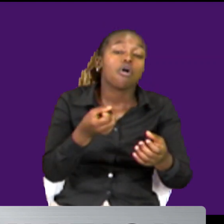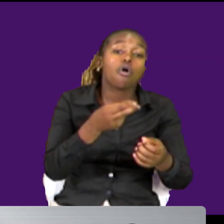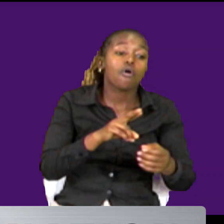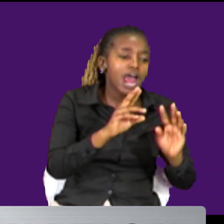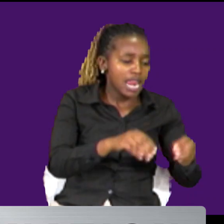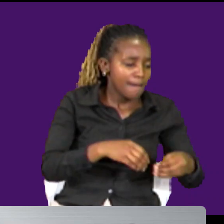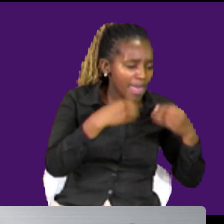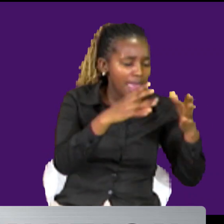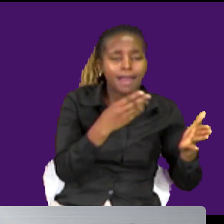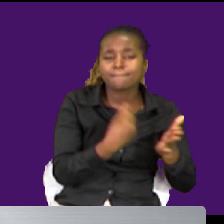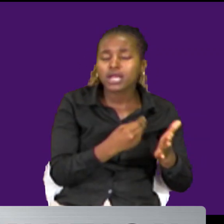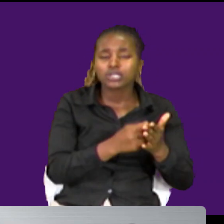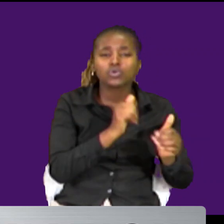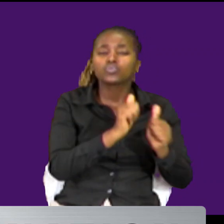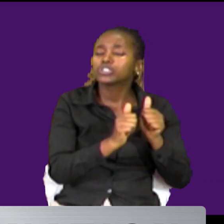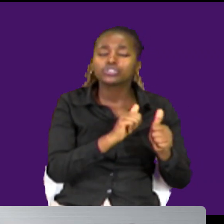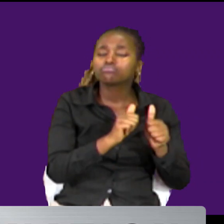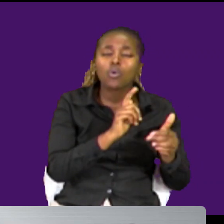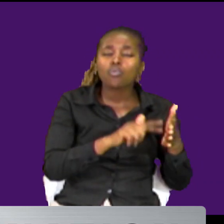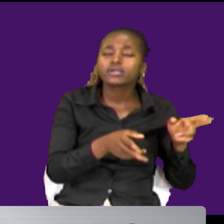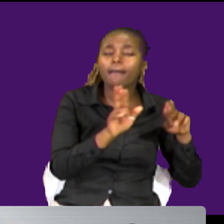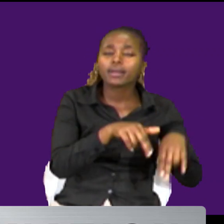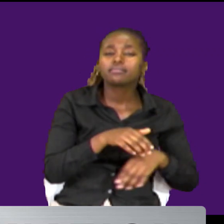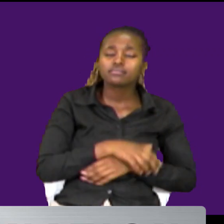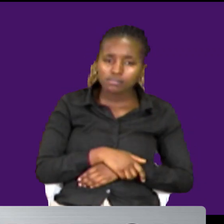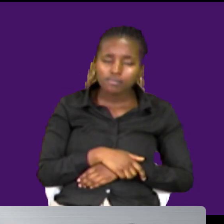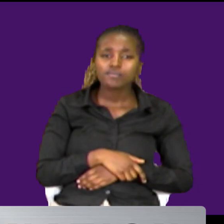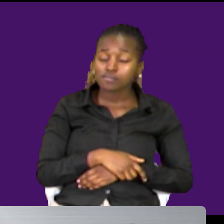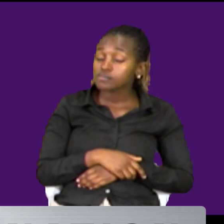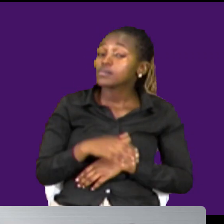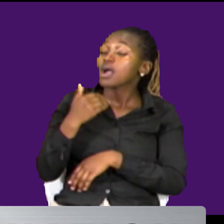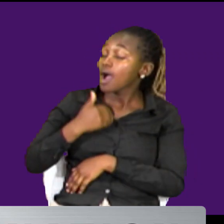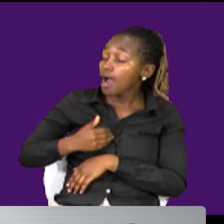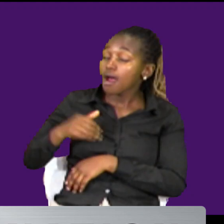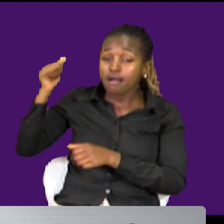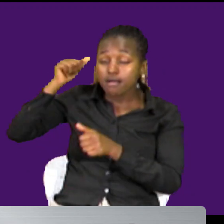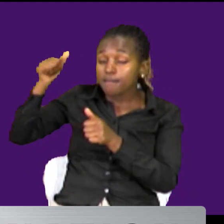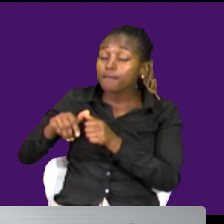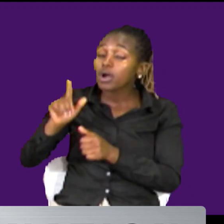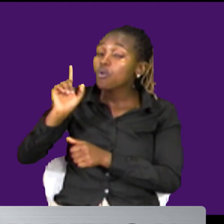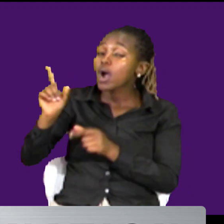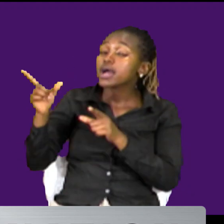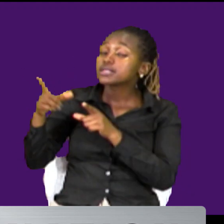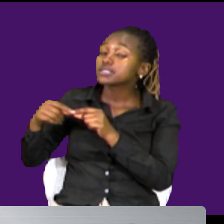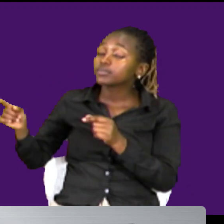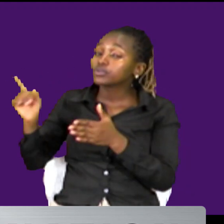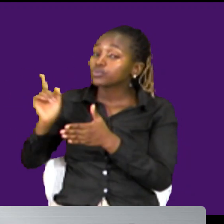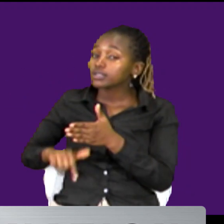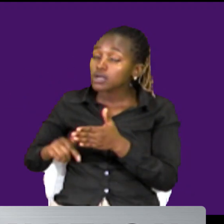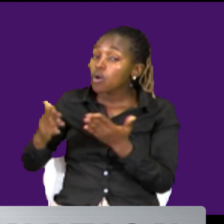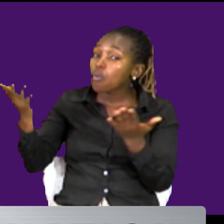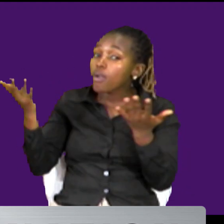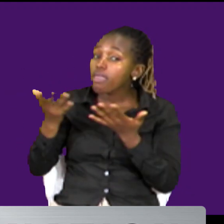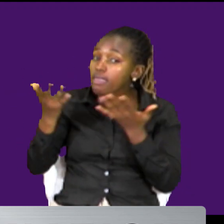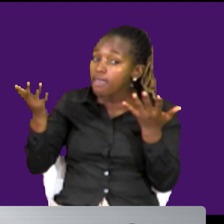do? Actually, I only remember one very vivid statement. Which he